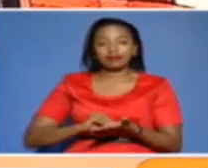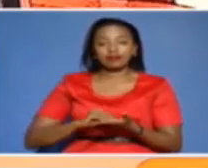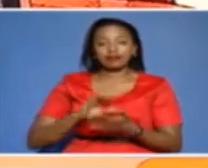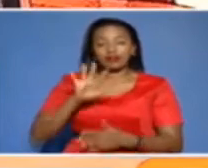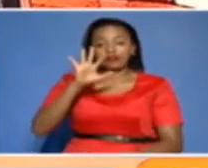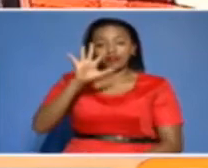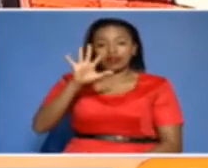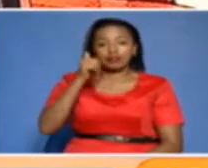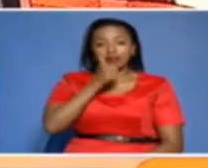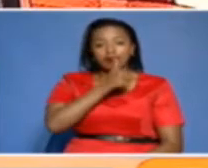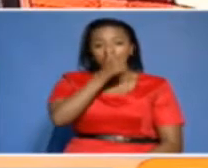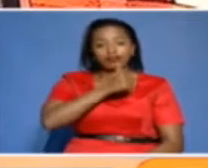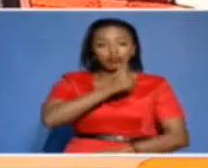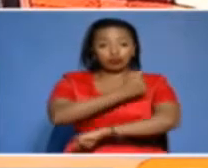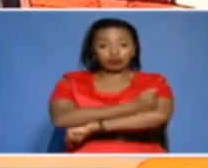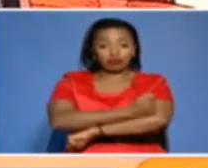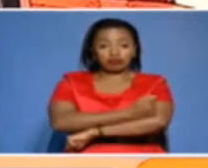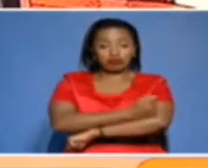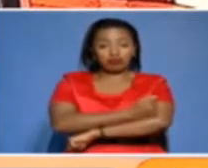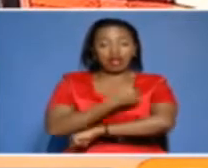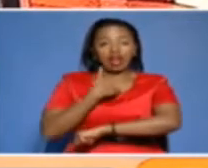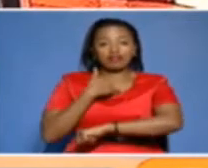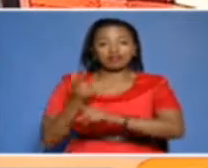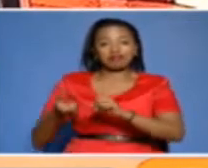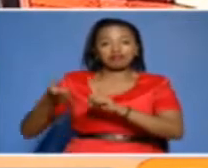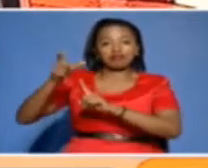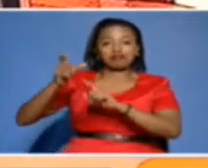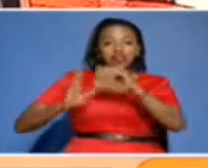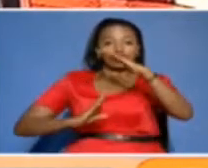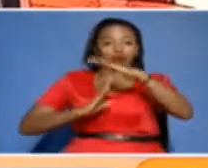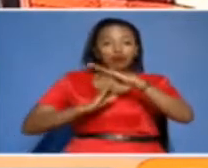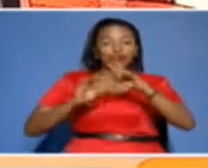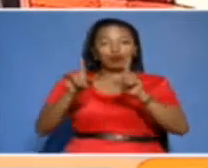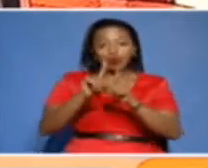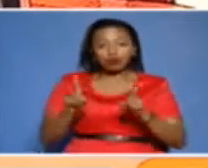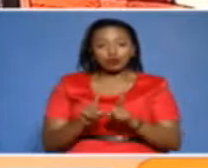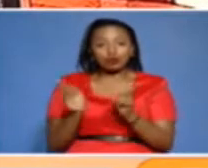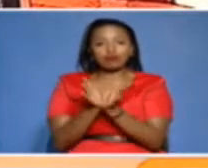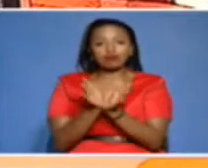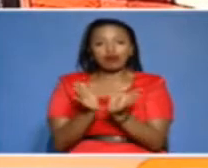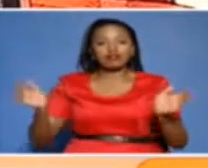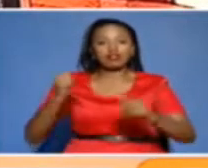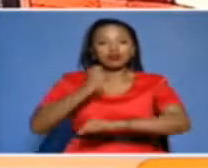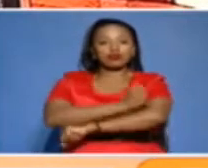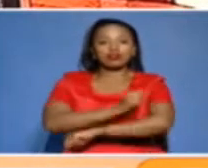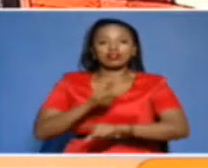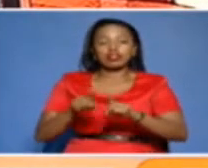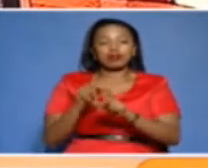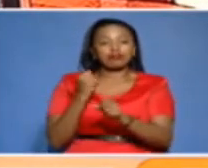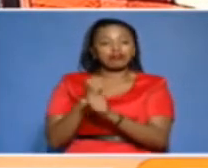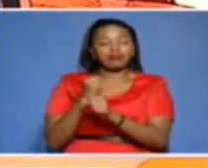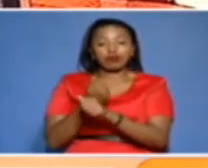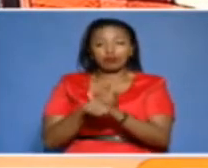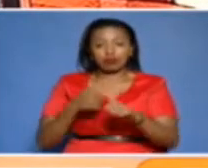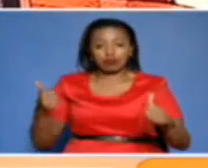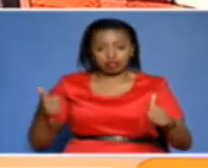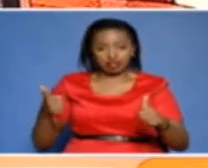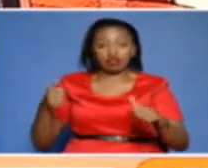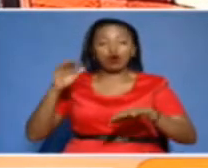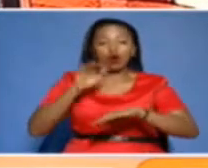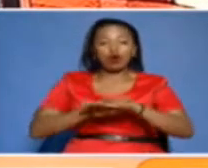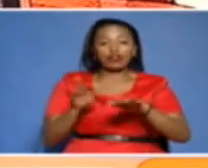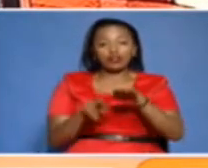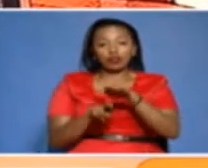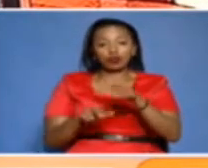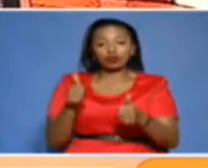Once again, private academies outshone public schools in this year's KCPE exams. While some public schools beat many odds to post good results, experts